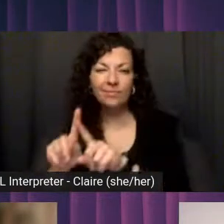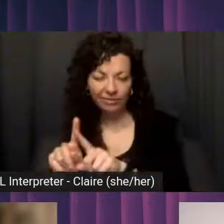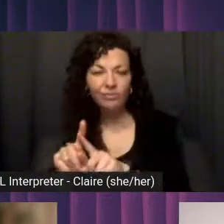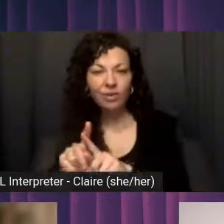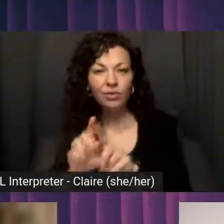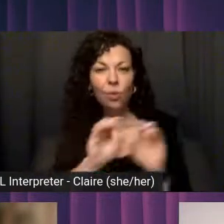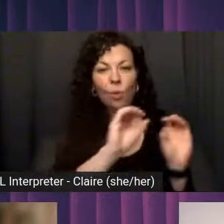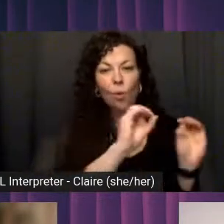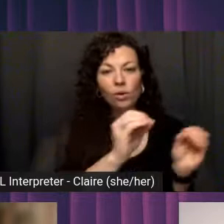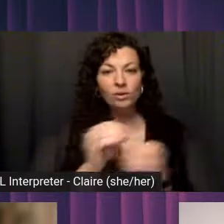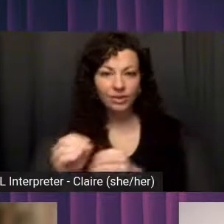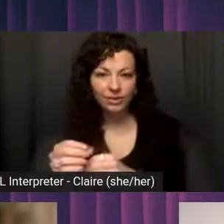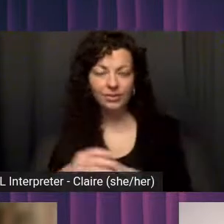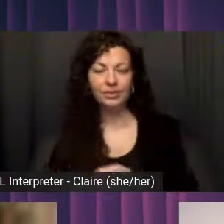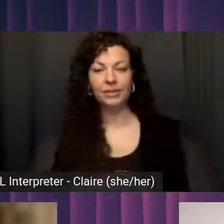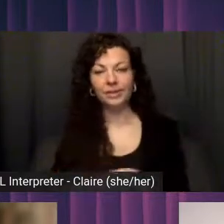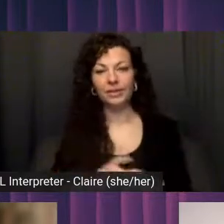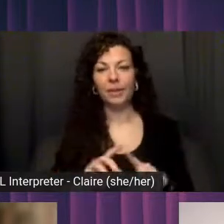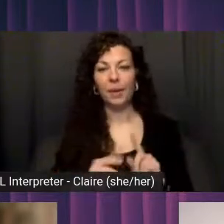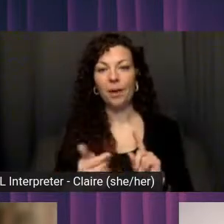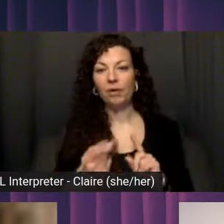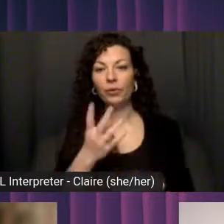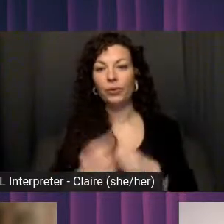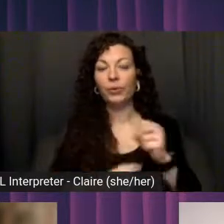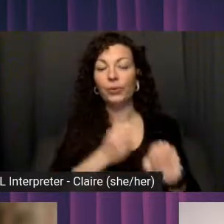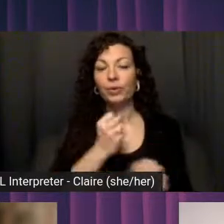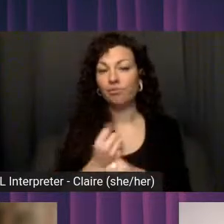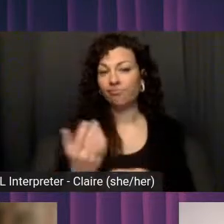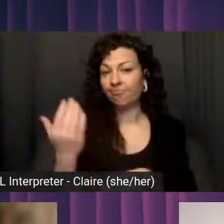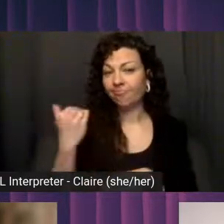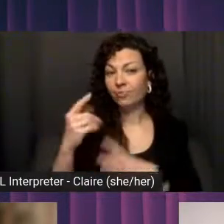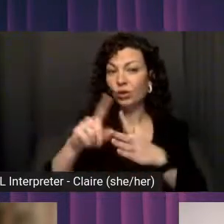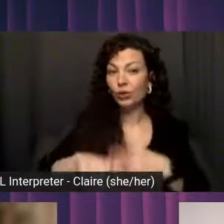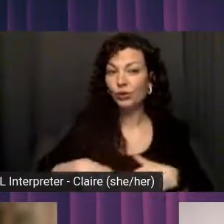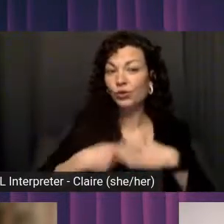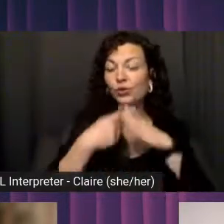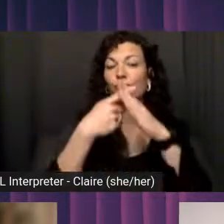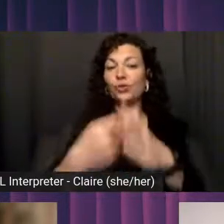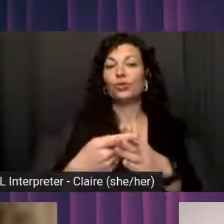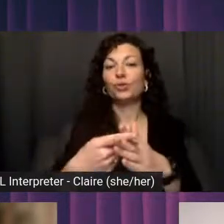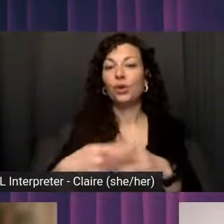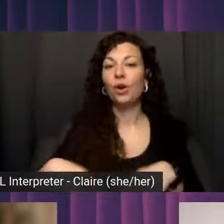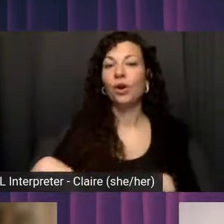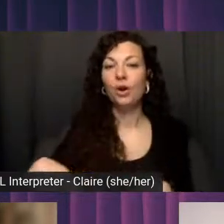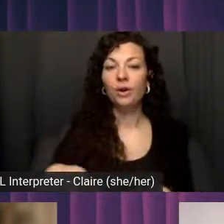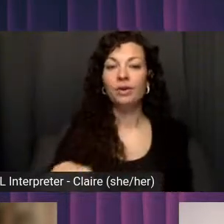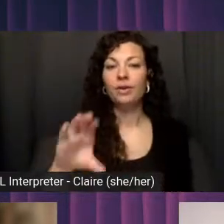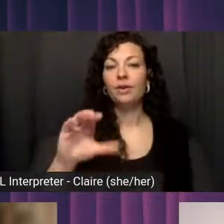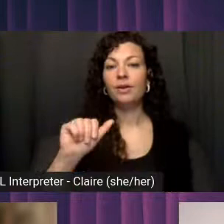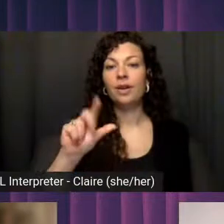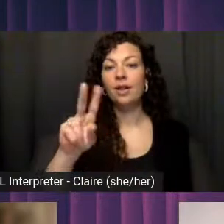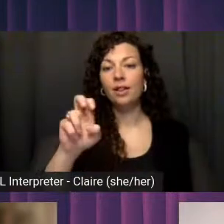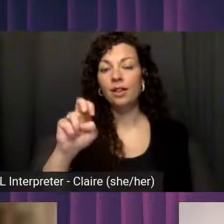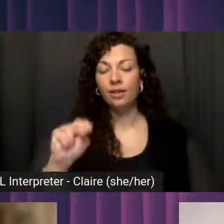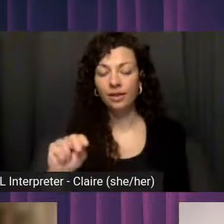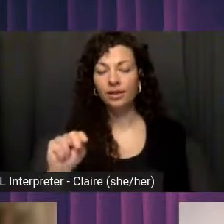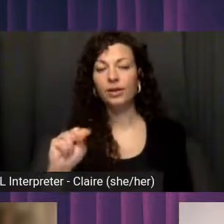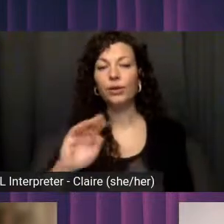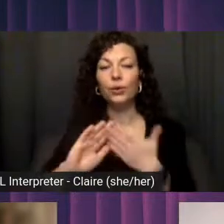lucky to be able to get a position doing primary care at the Callen, Lorde Community Health Center, which Melissa mentioned